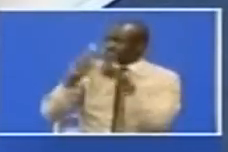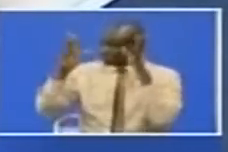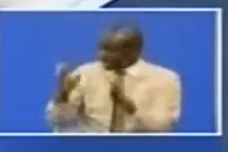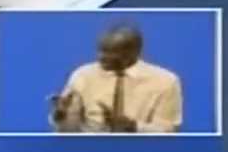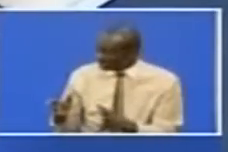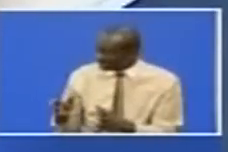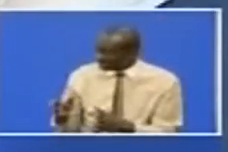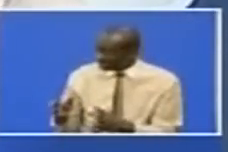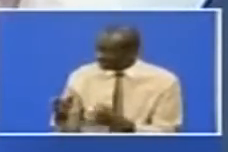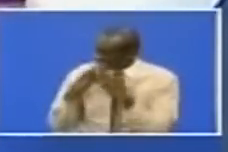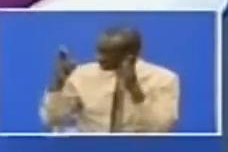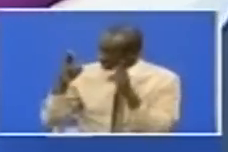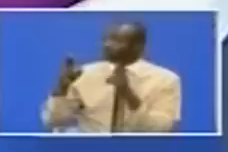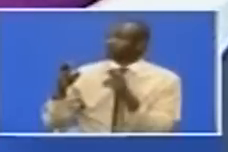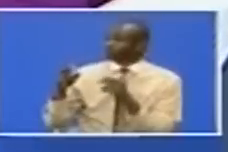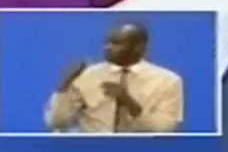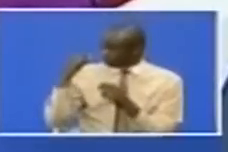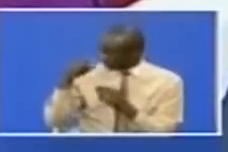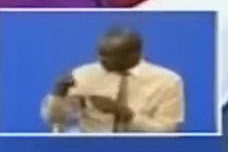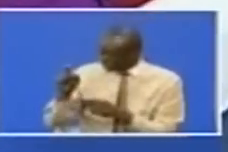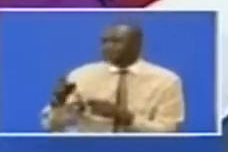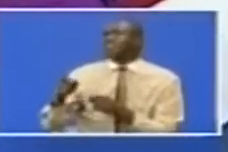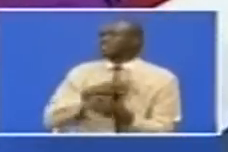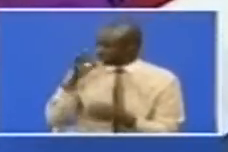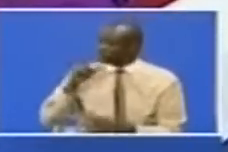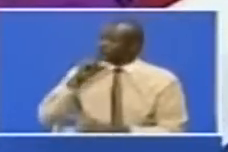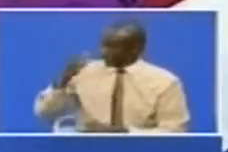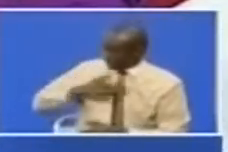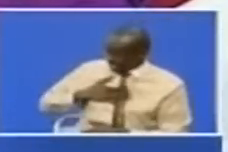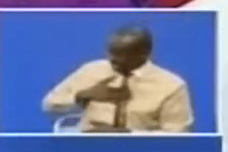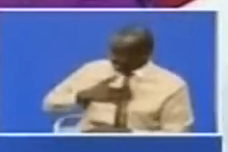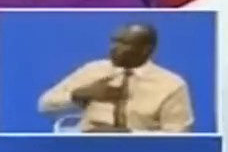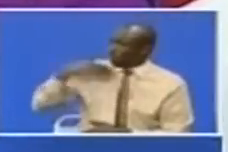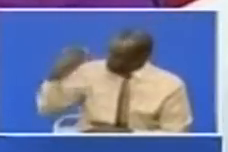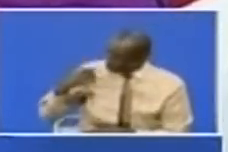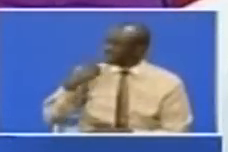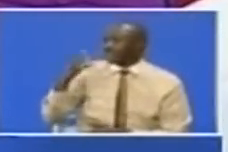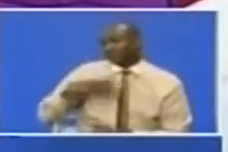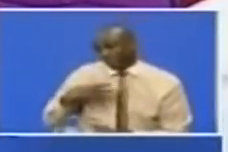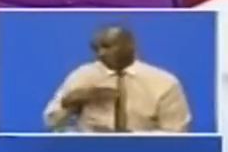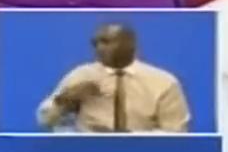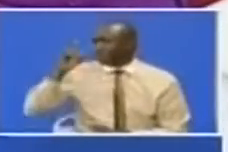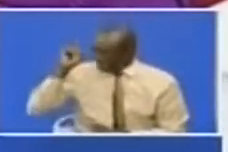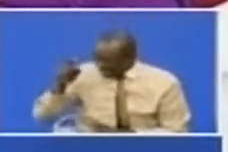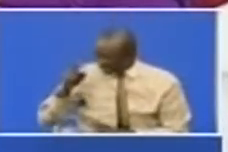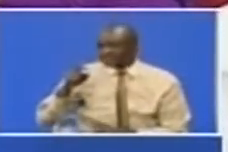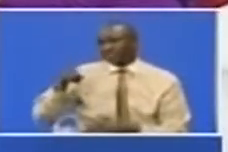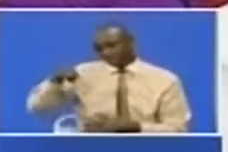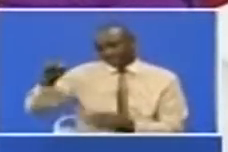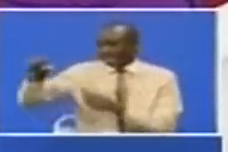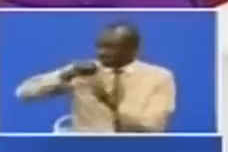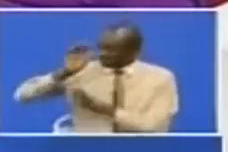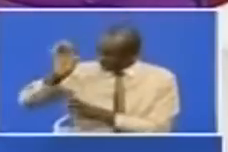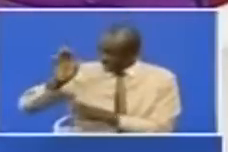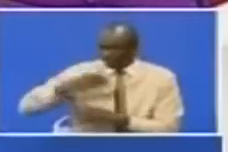of the Redeemed Gospel right. Church, mm. Bishop Arthur Kitonga, has been my spiritual father. Mm-hmm. And I always tell people, submitting under his anointing has